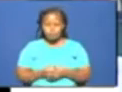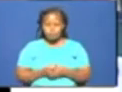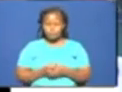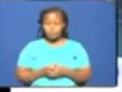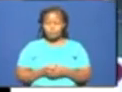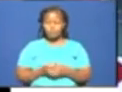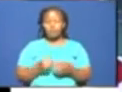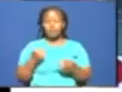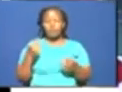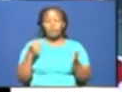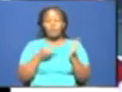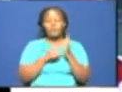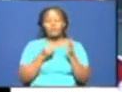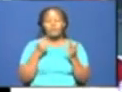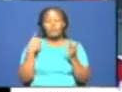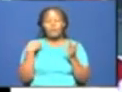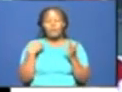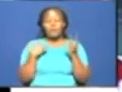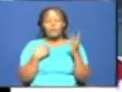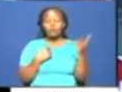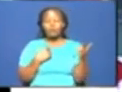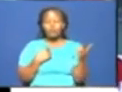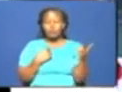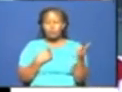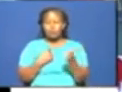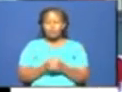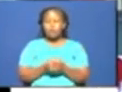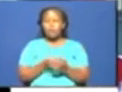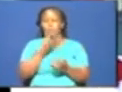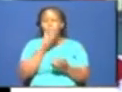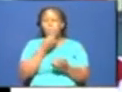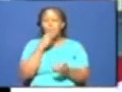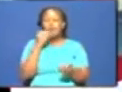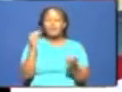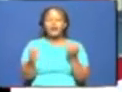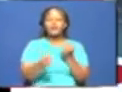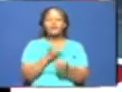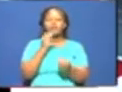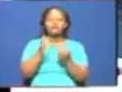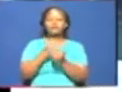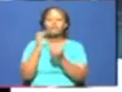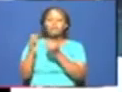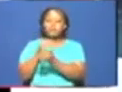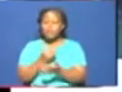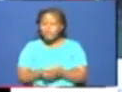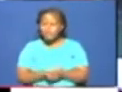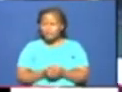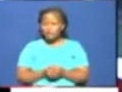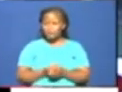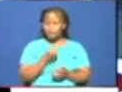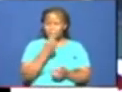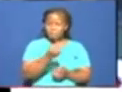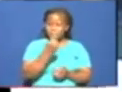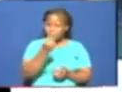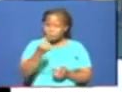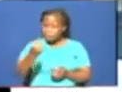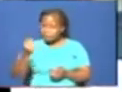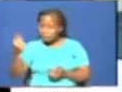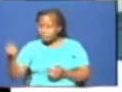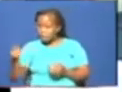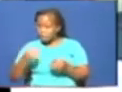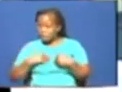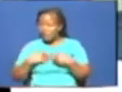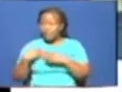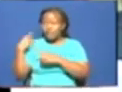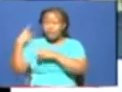Point number two, Baba Care. Each of us has experienced the